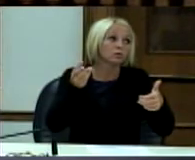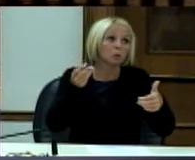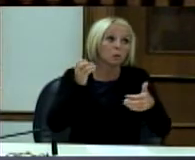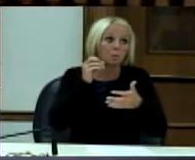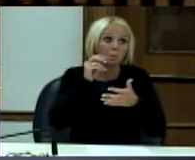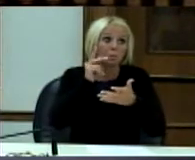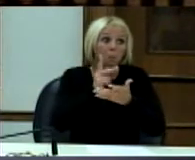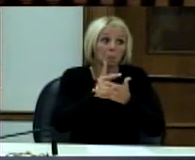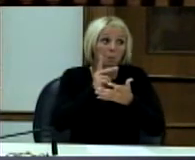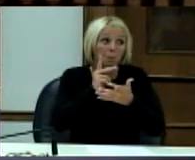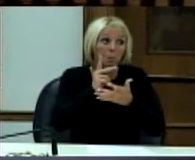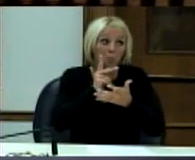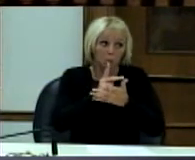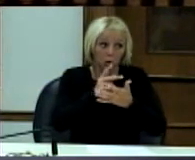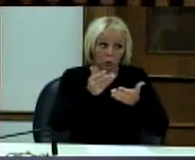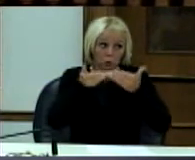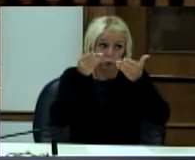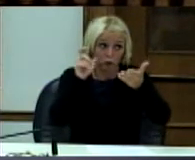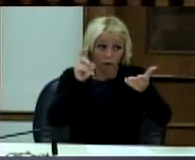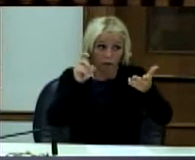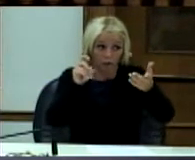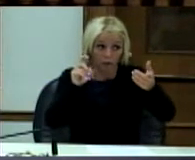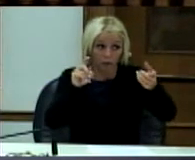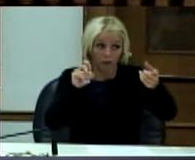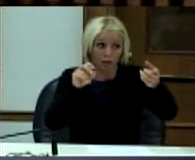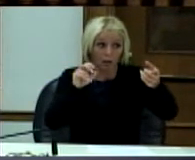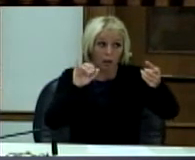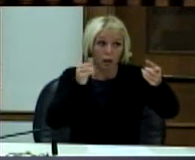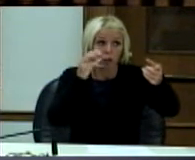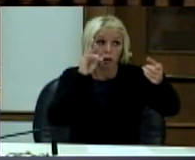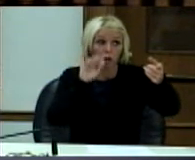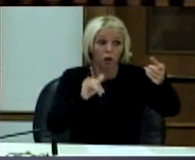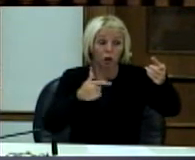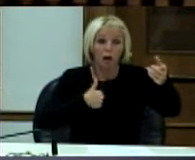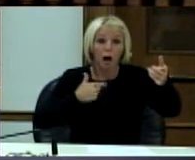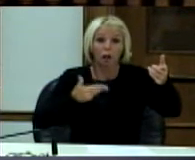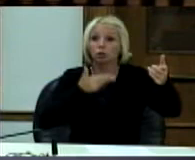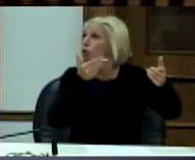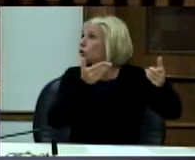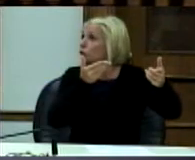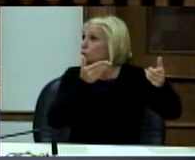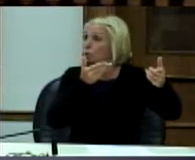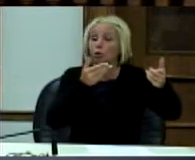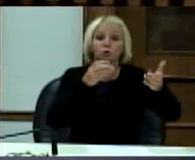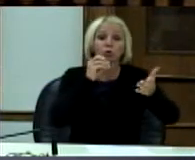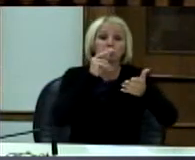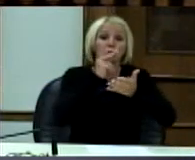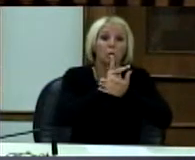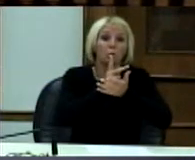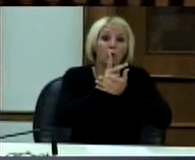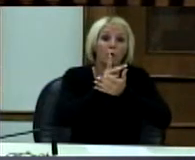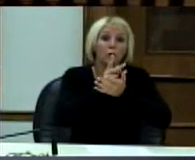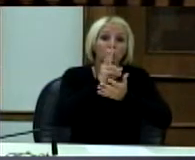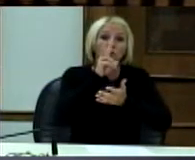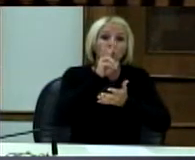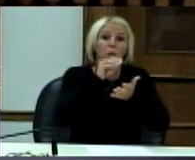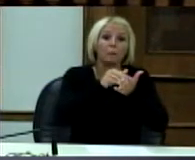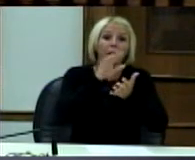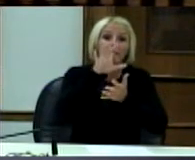entertain a motion at this time. I'll introduce a motion to approve proposing a